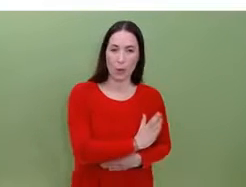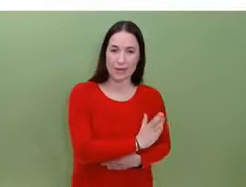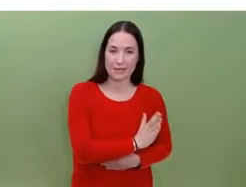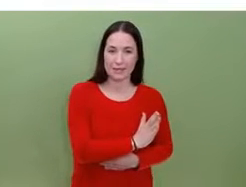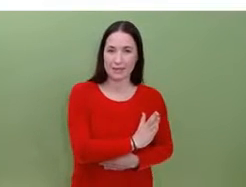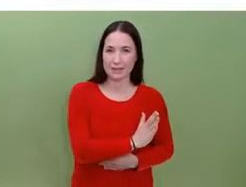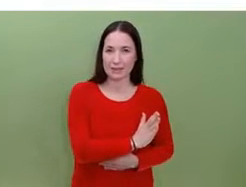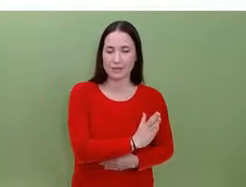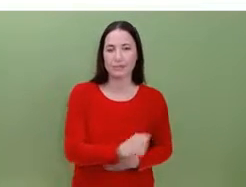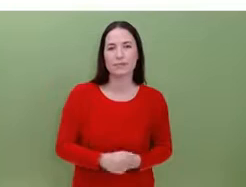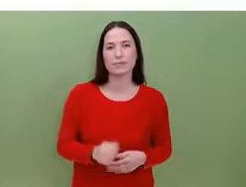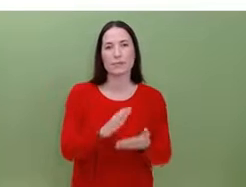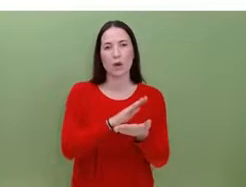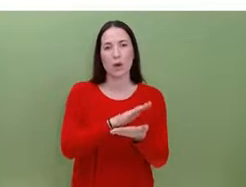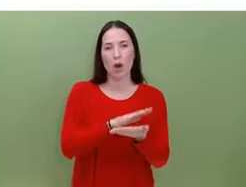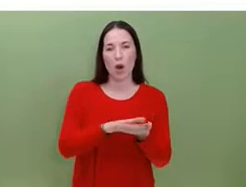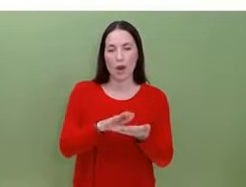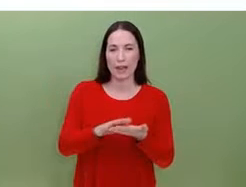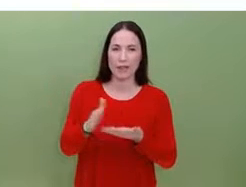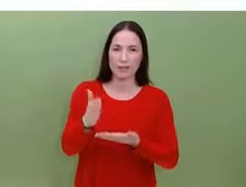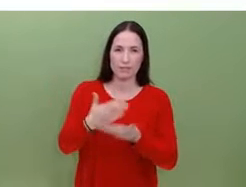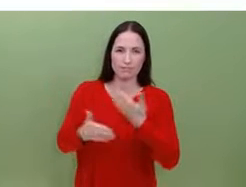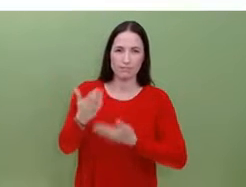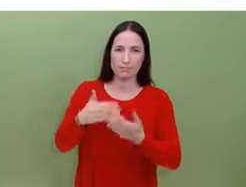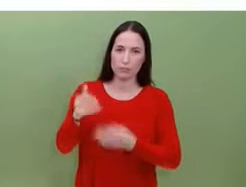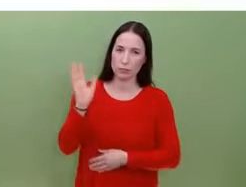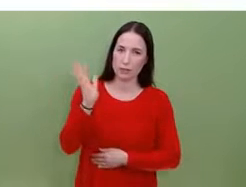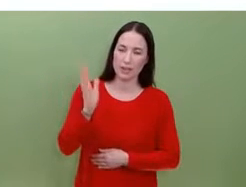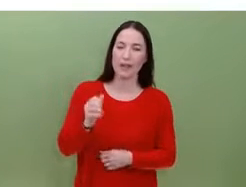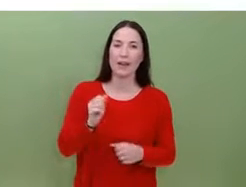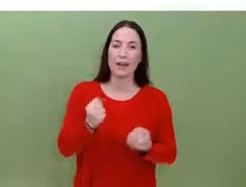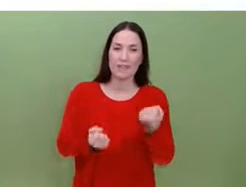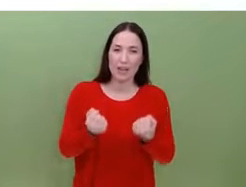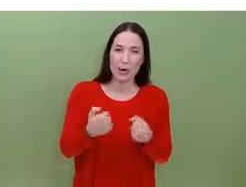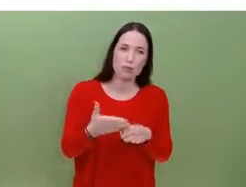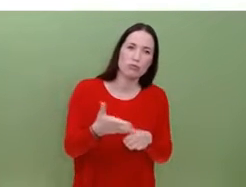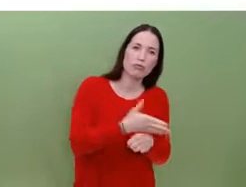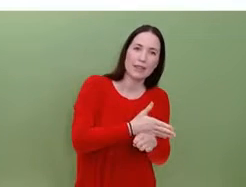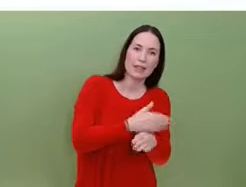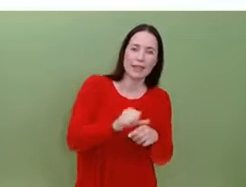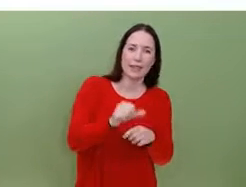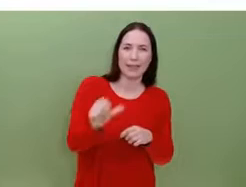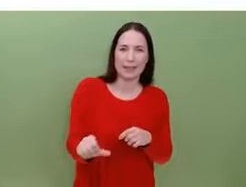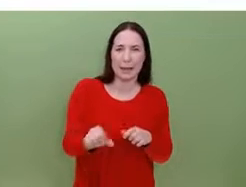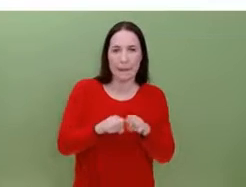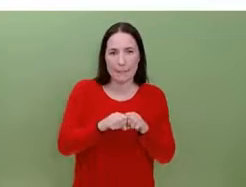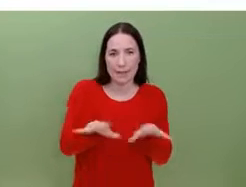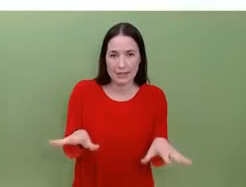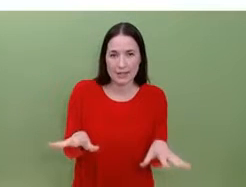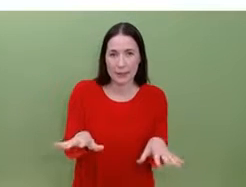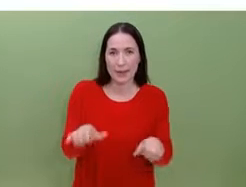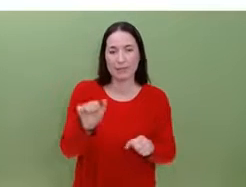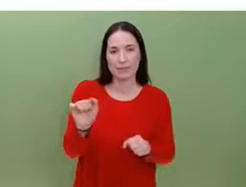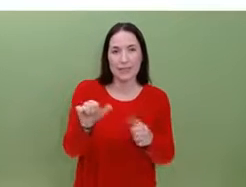present to us the evaluation both pre and throughout the pandemic, and she's going to touch on some of the issues raised by Peter in terms